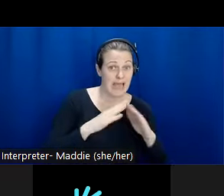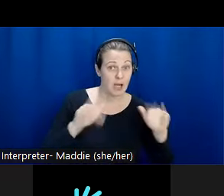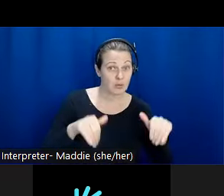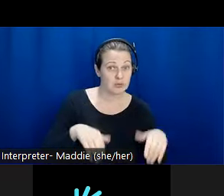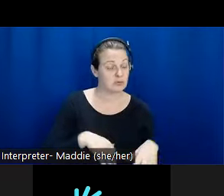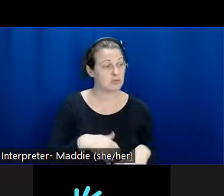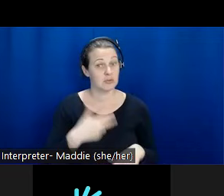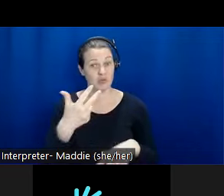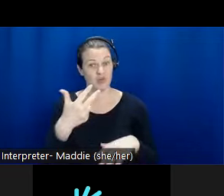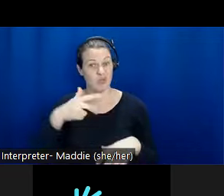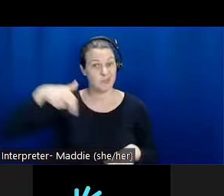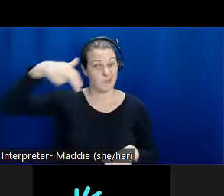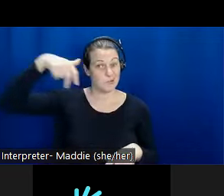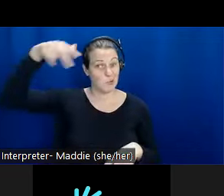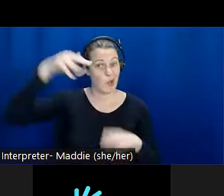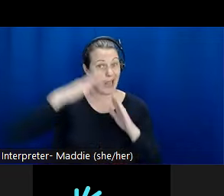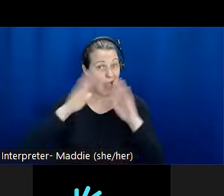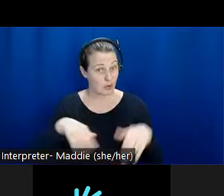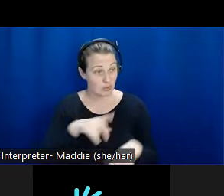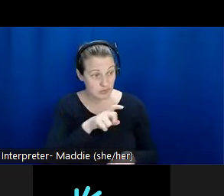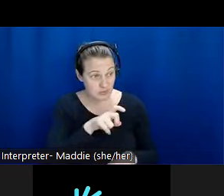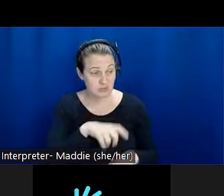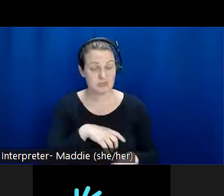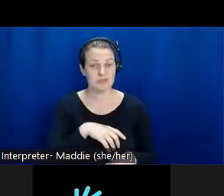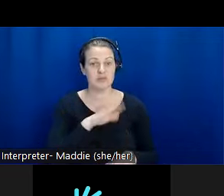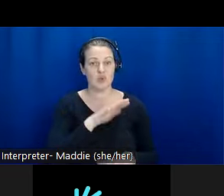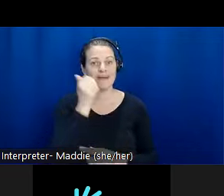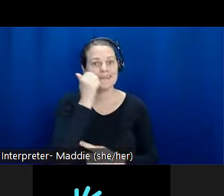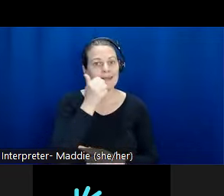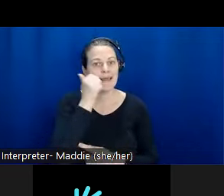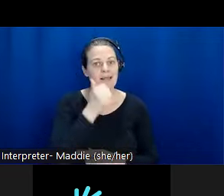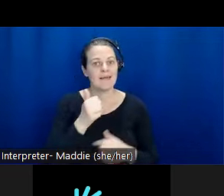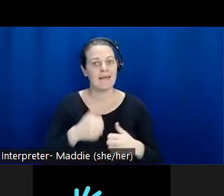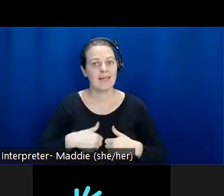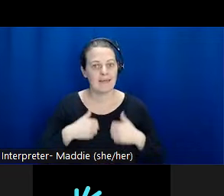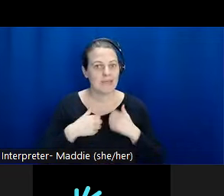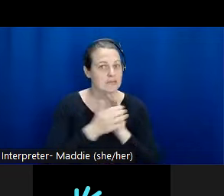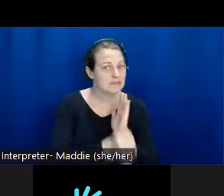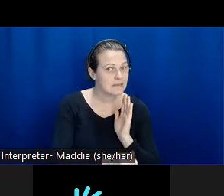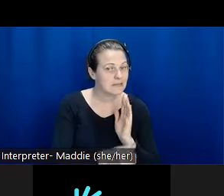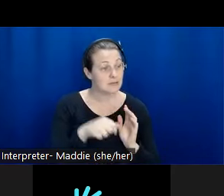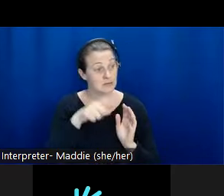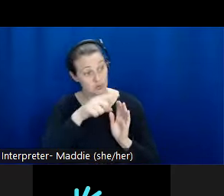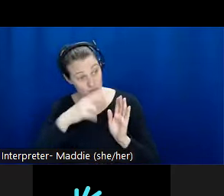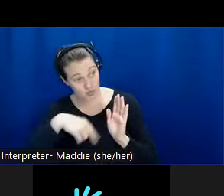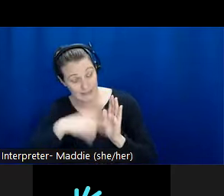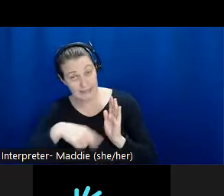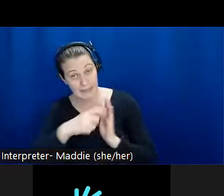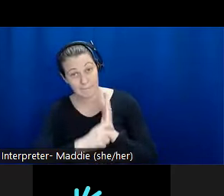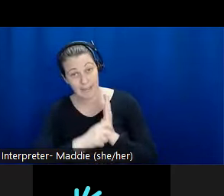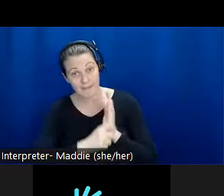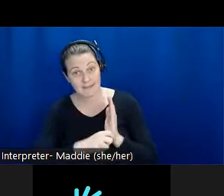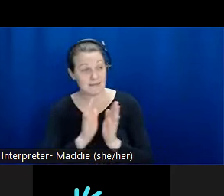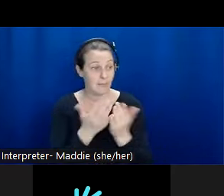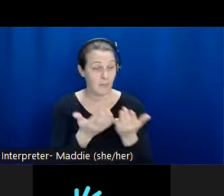a three-story house? Your daily living skills. Do you read magazines or